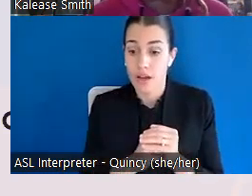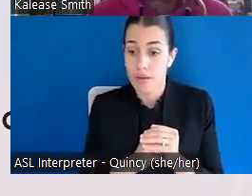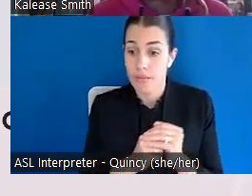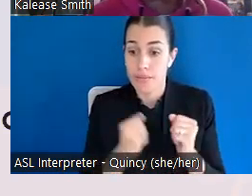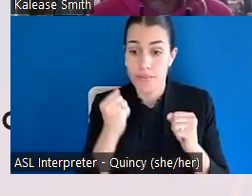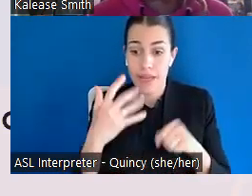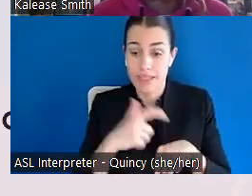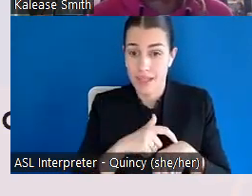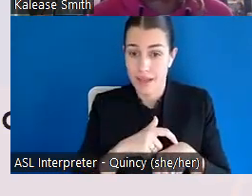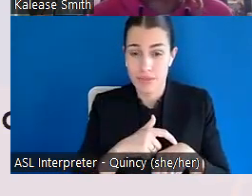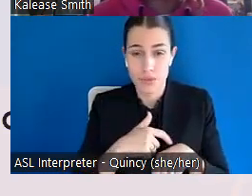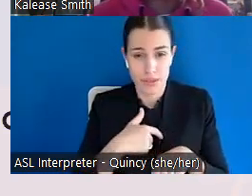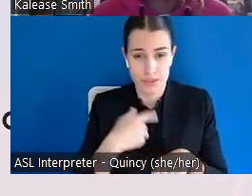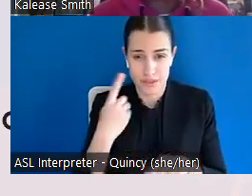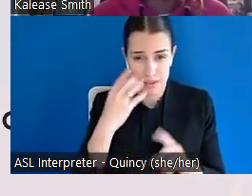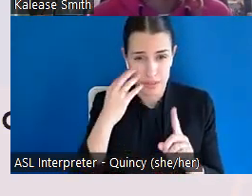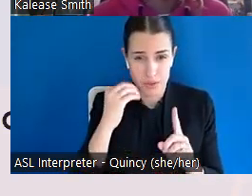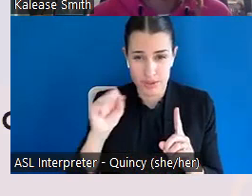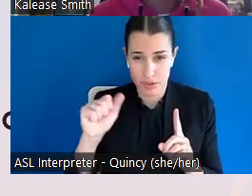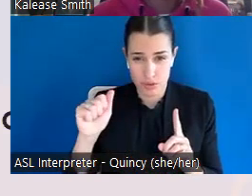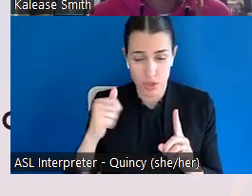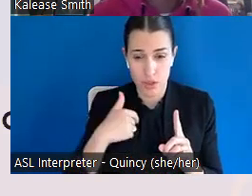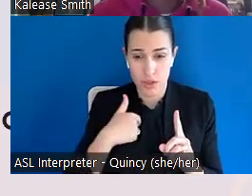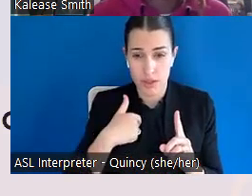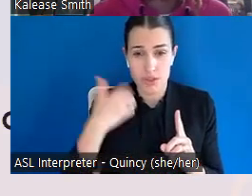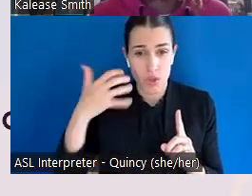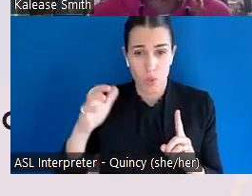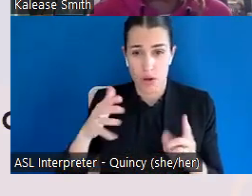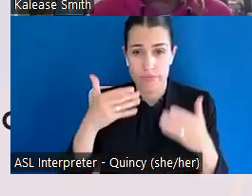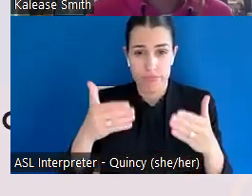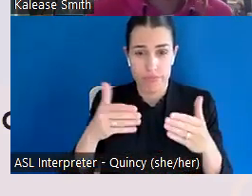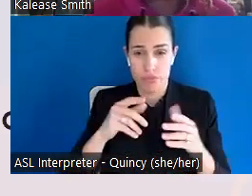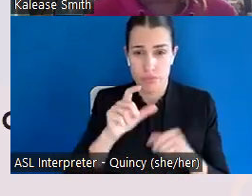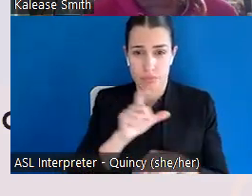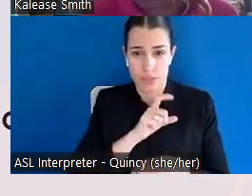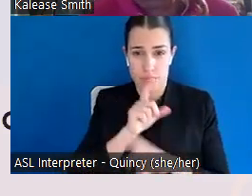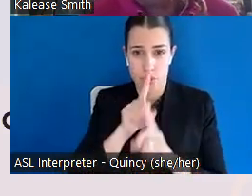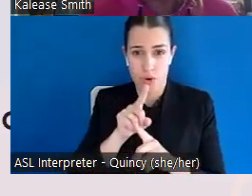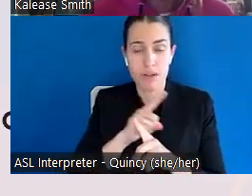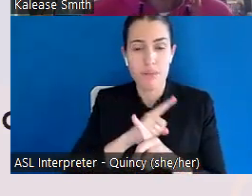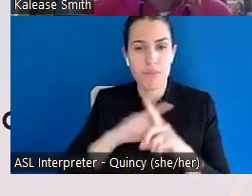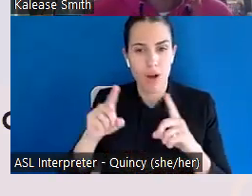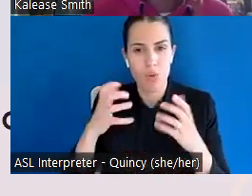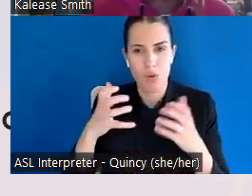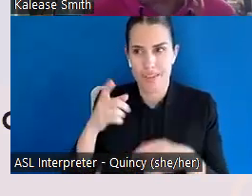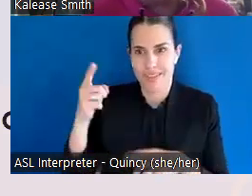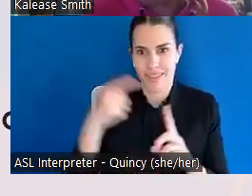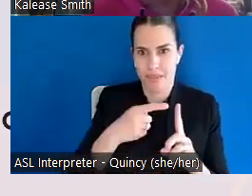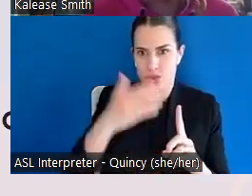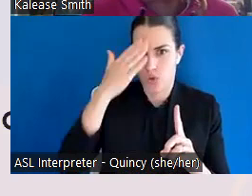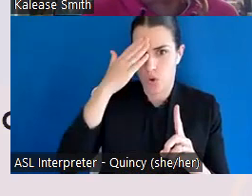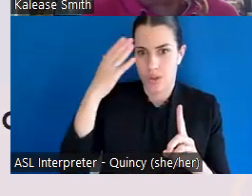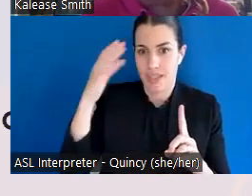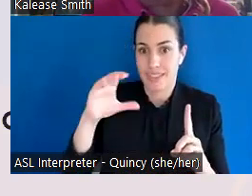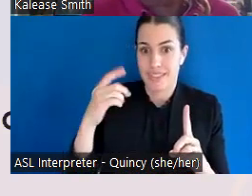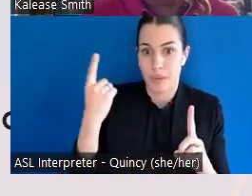someone gets sexually assaulted, they don't want to make a police report, but they want that individual to know that they did something. So they're like, can I make a police